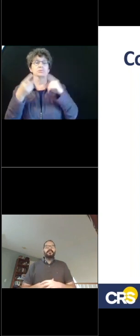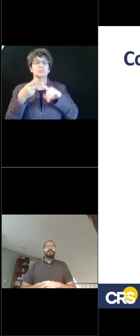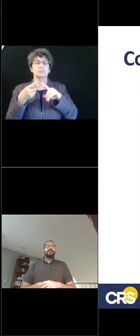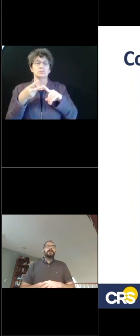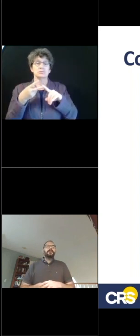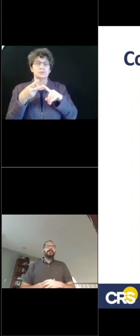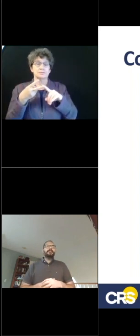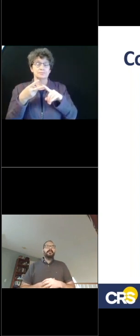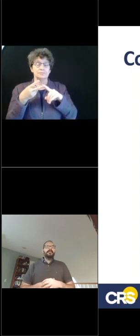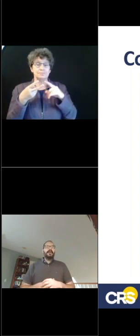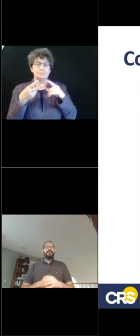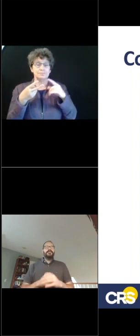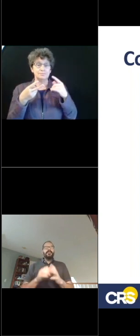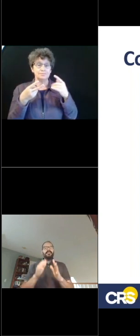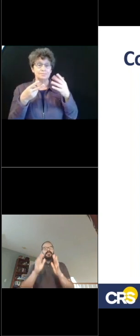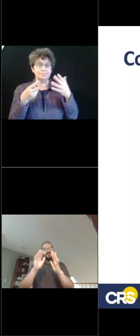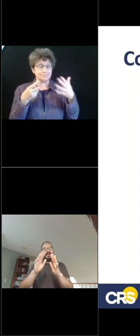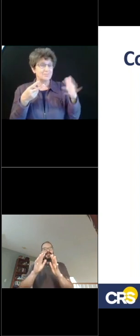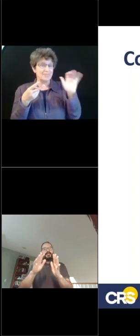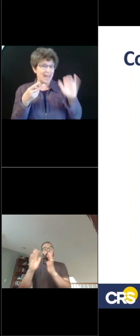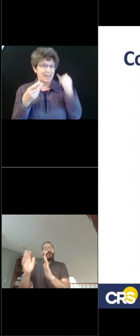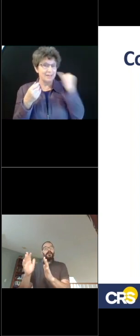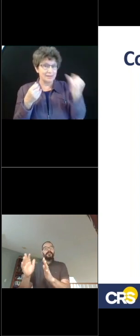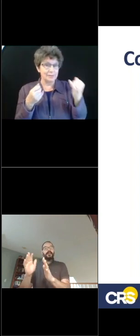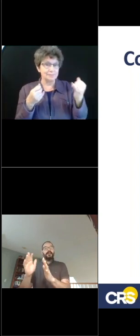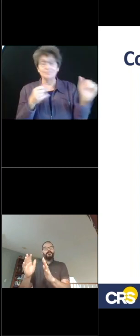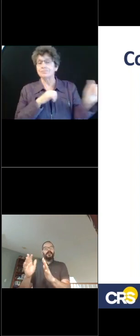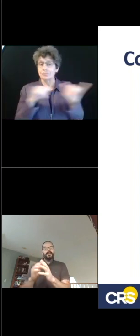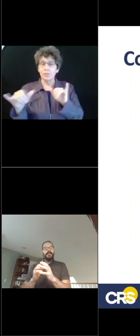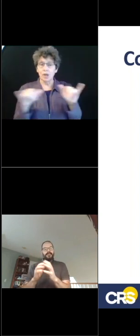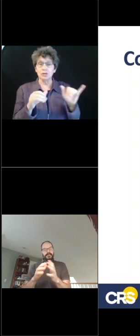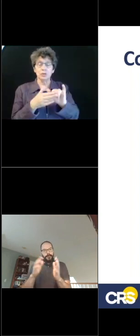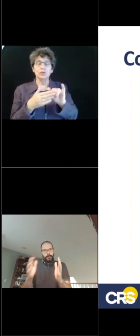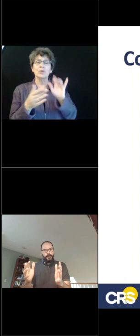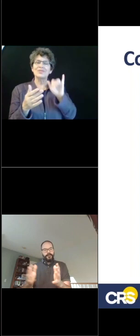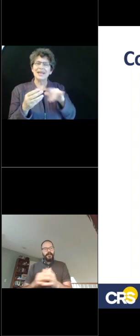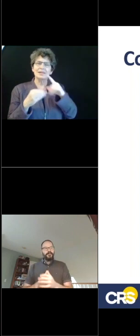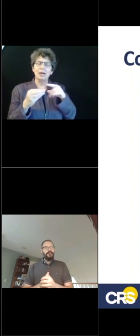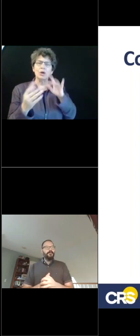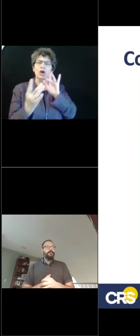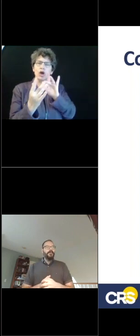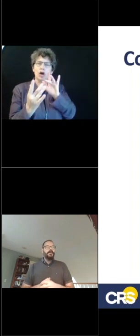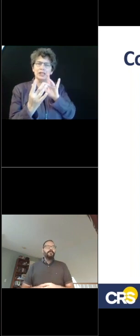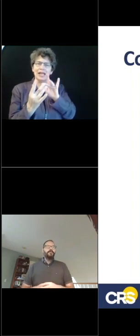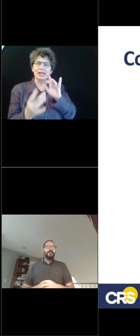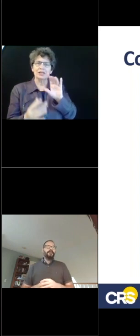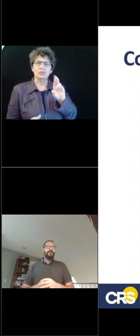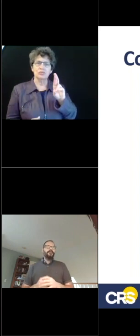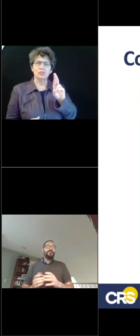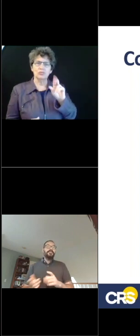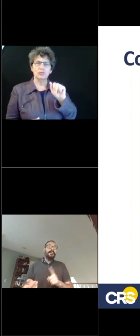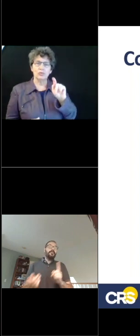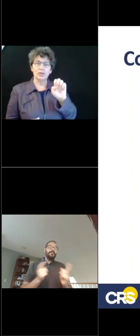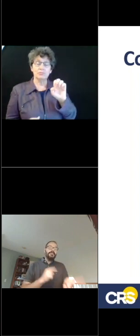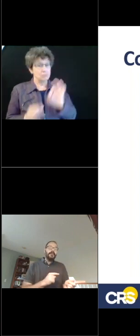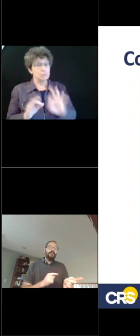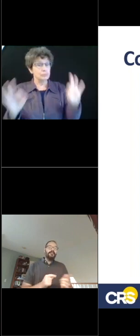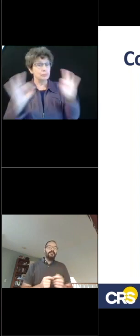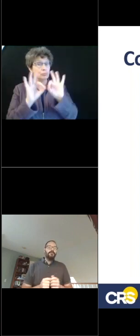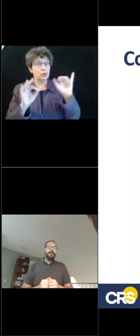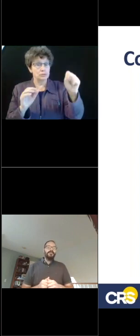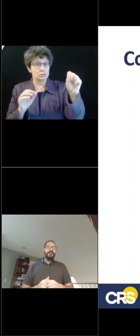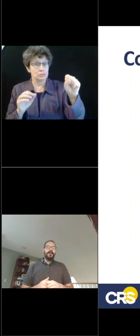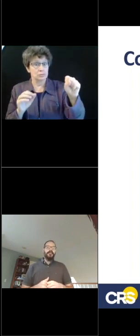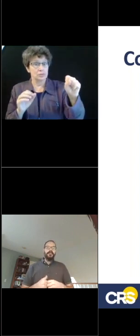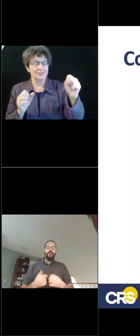masks and things like that. So that's addressing the contact rate, and that's an important factor. But there's the other side of